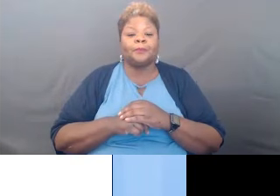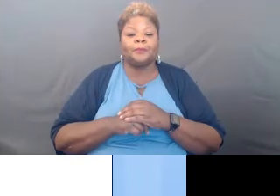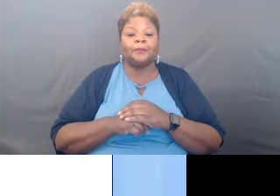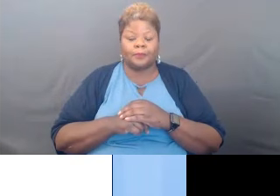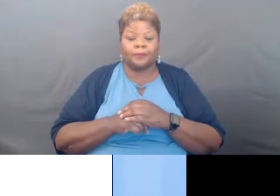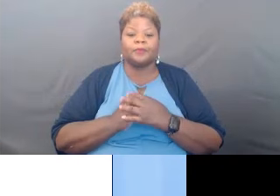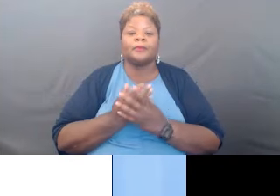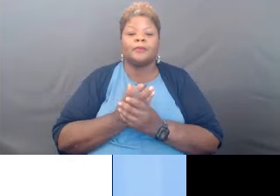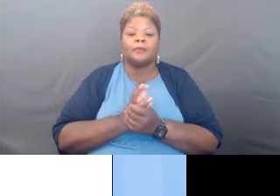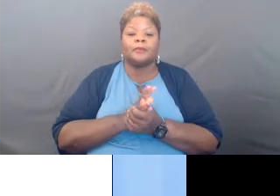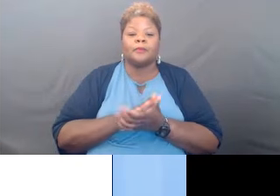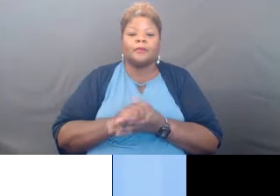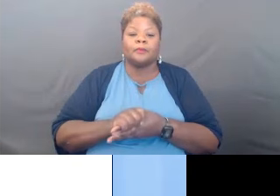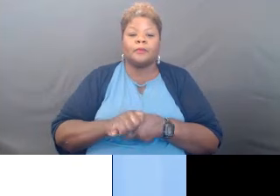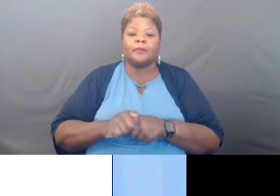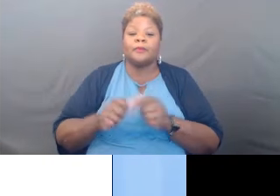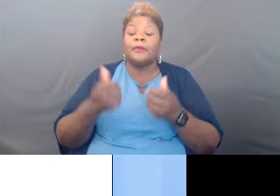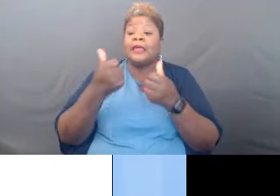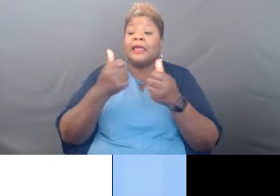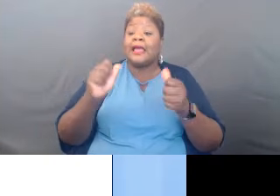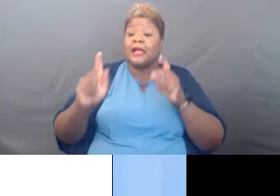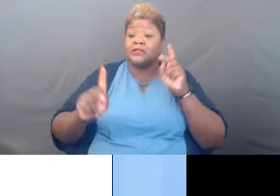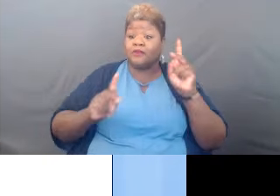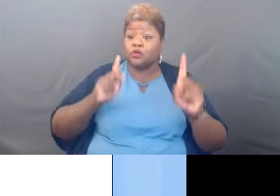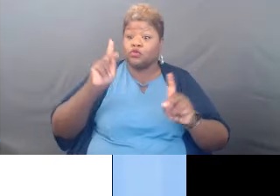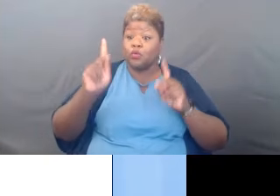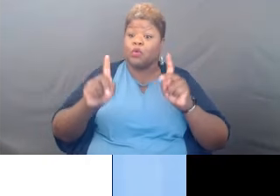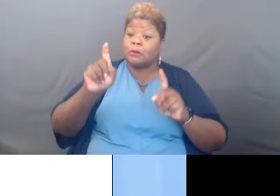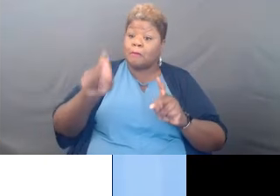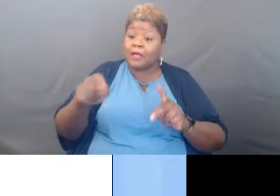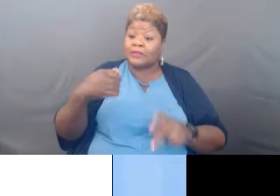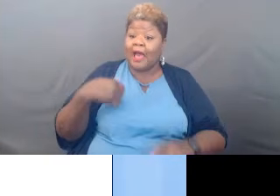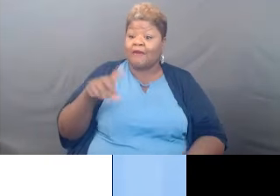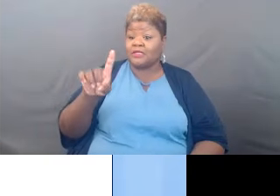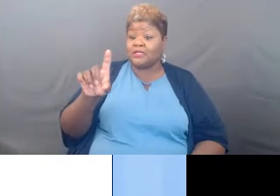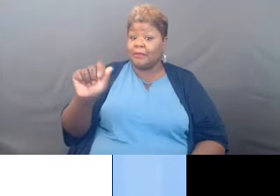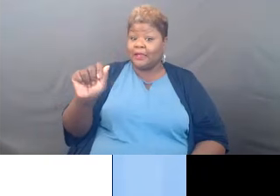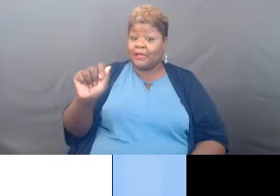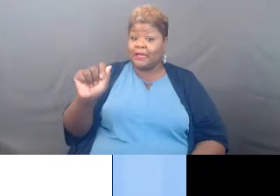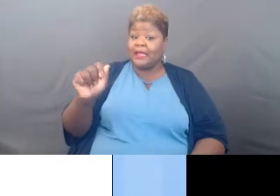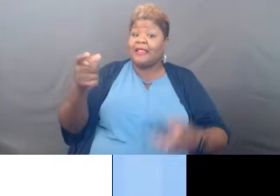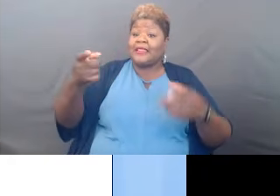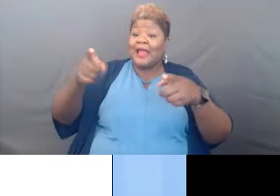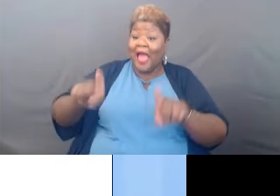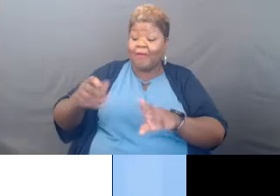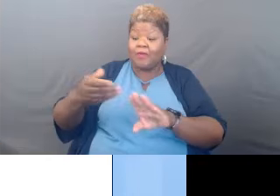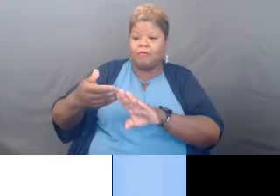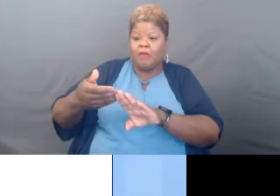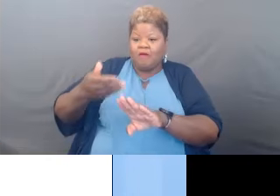legislation part of ABLE accounts is eligible individuals must have a disability that developed before the age of